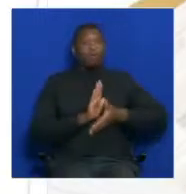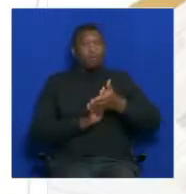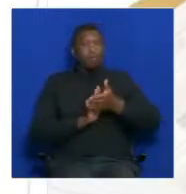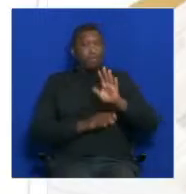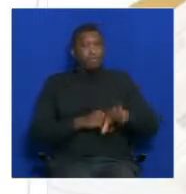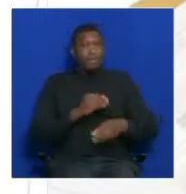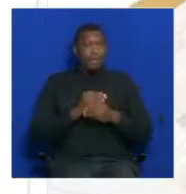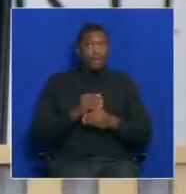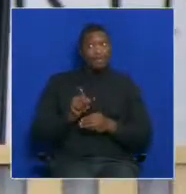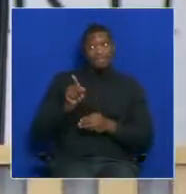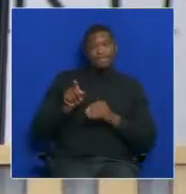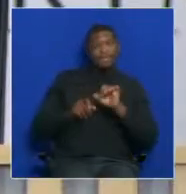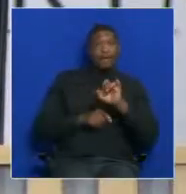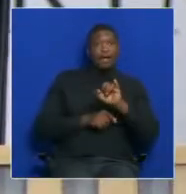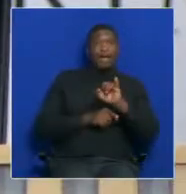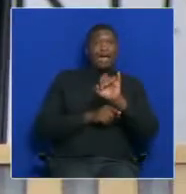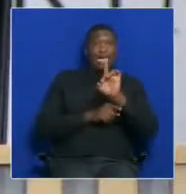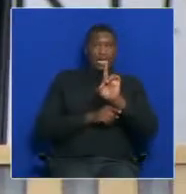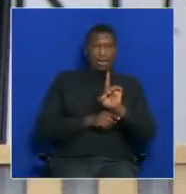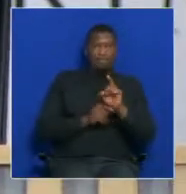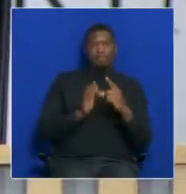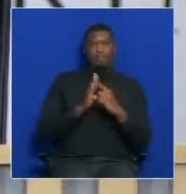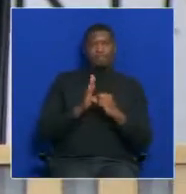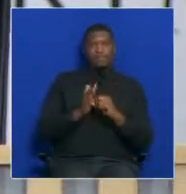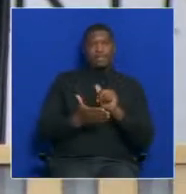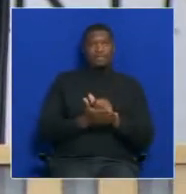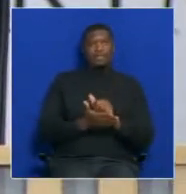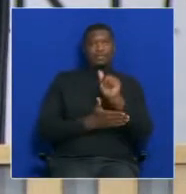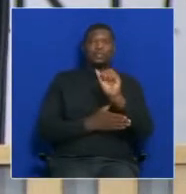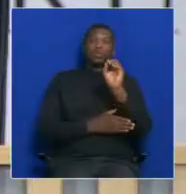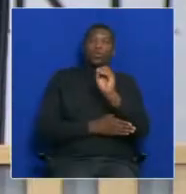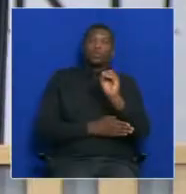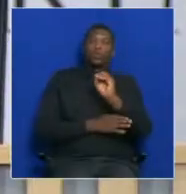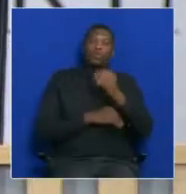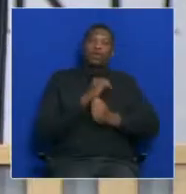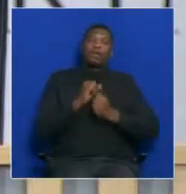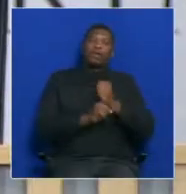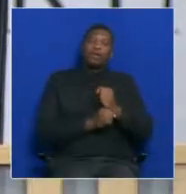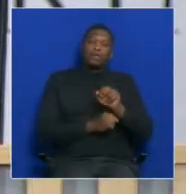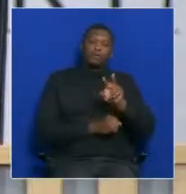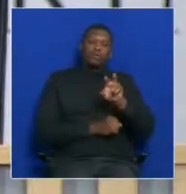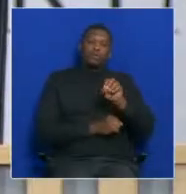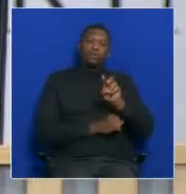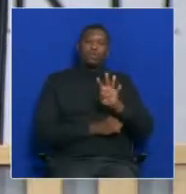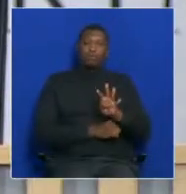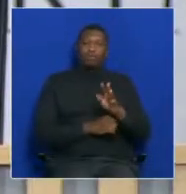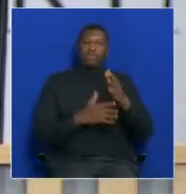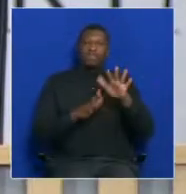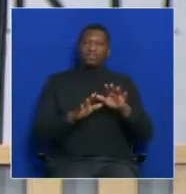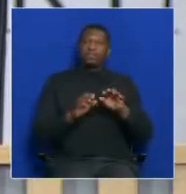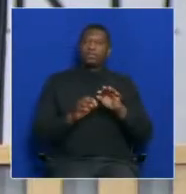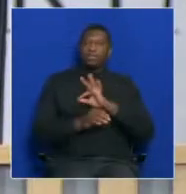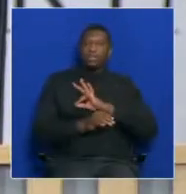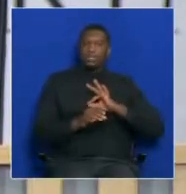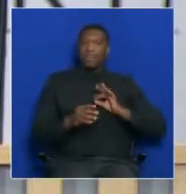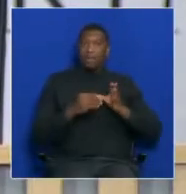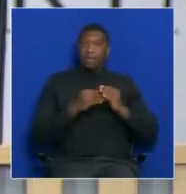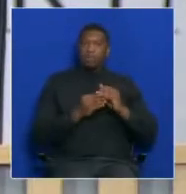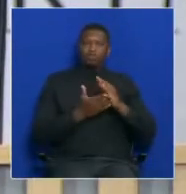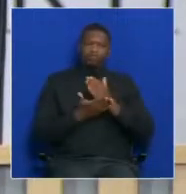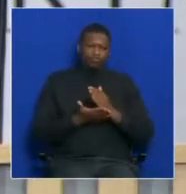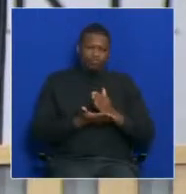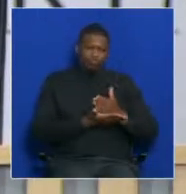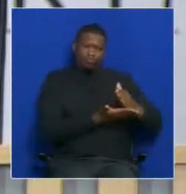16th of October 2024, and it was shared with every staff of IDEC on the 22nd of